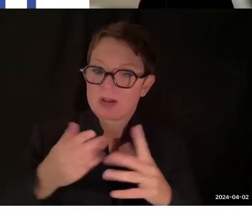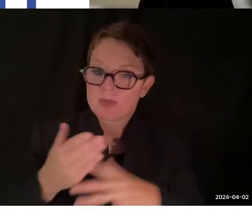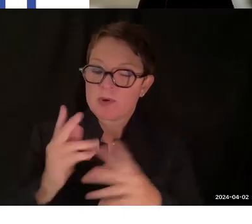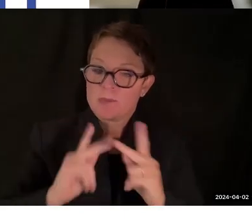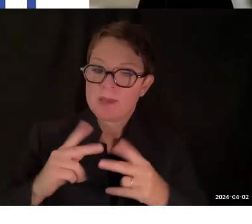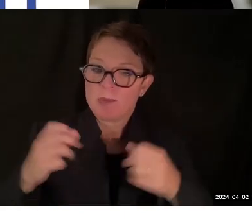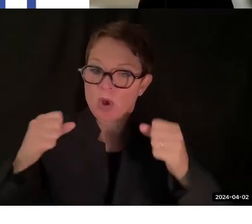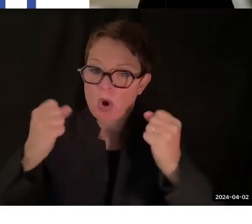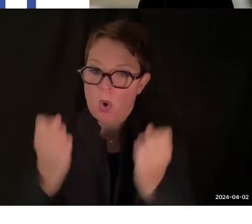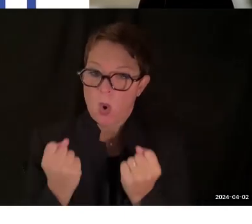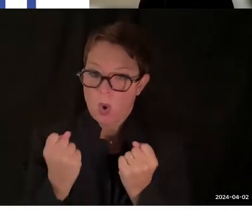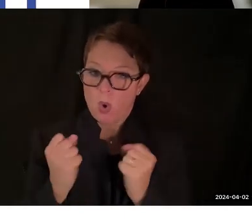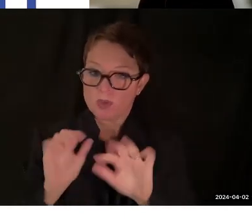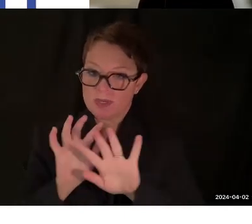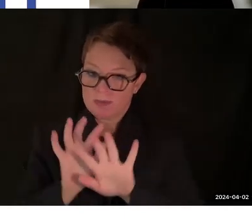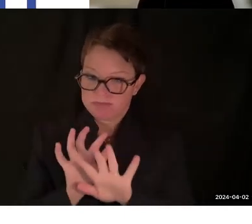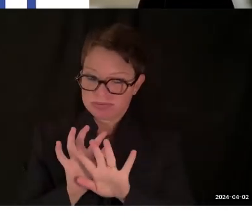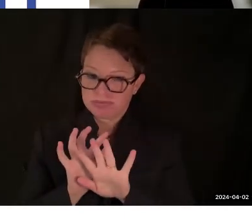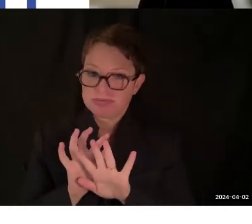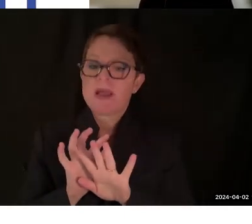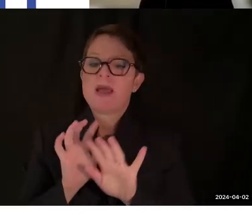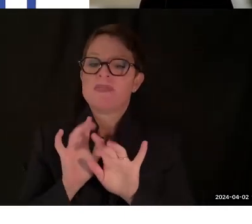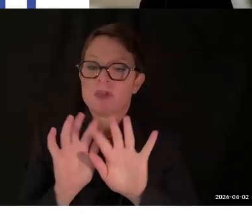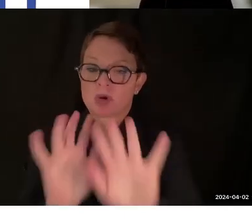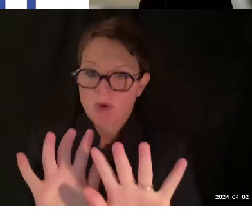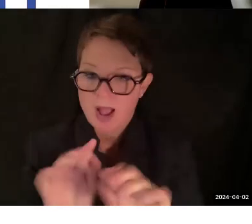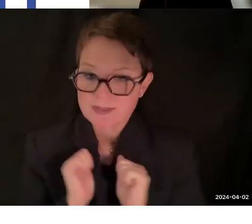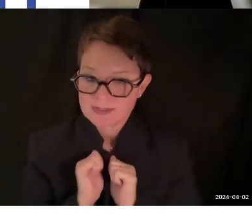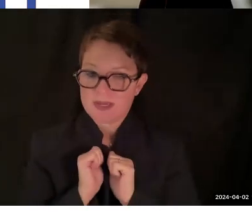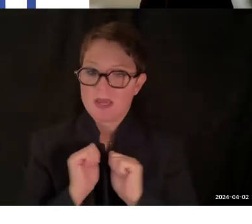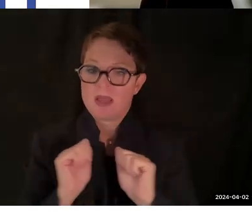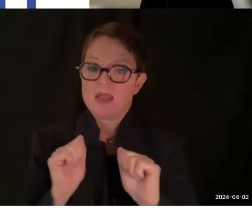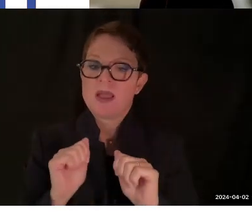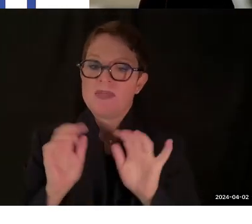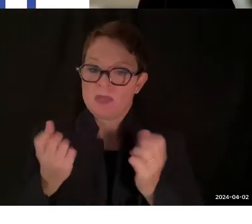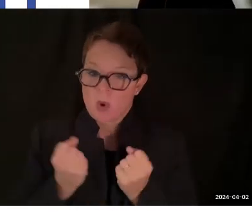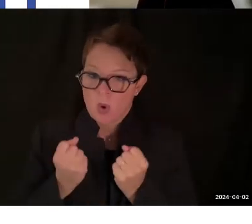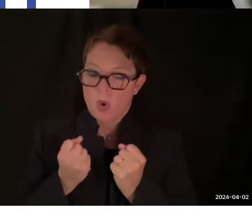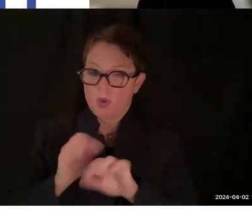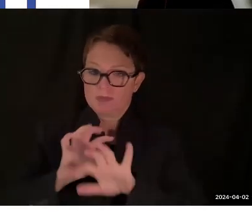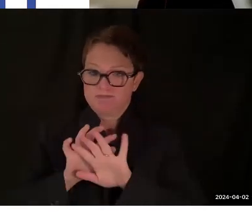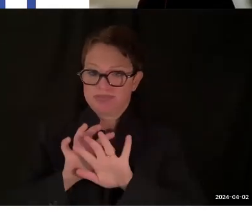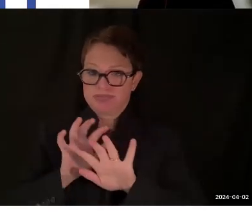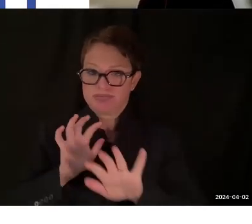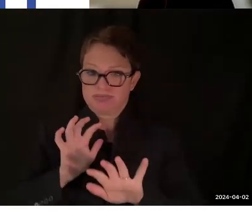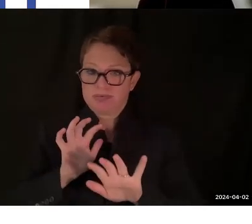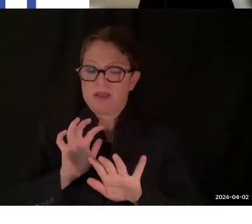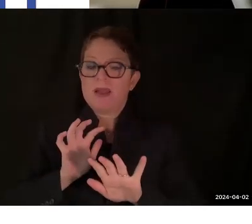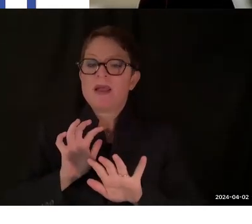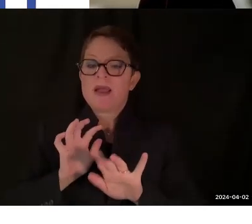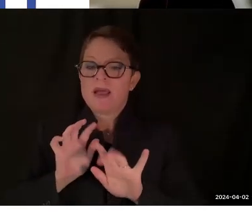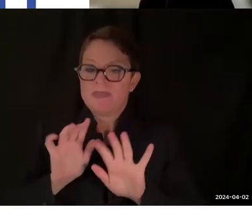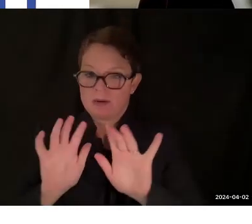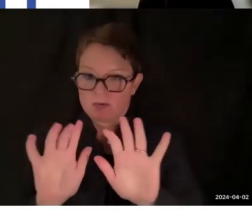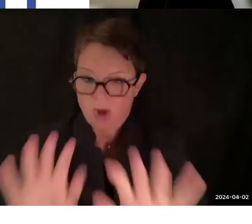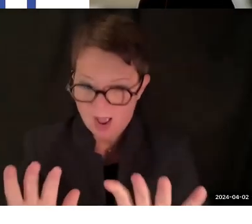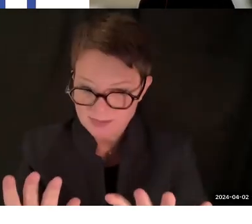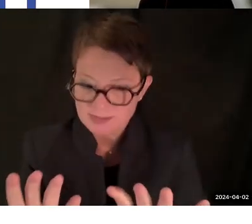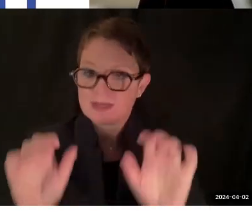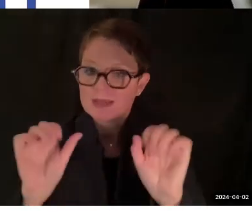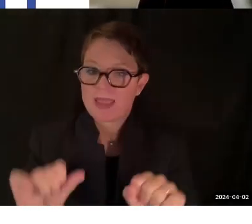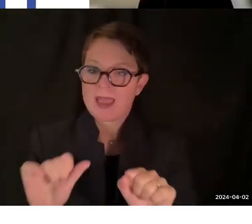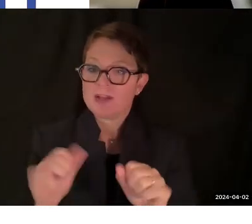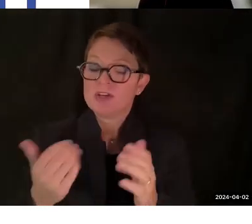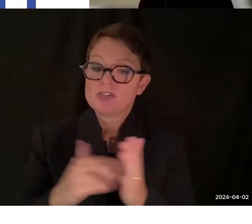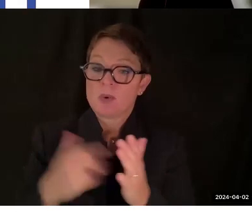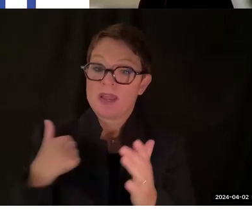held, and then they're allowed to cross, then they're held, and they're allowed to cross. So there will be more people accumulating at the crosswalks